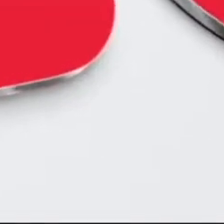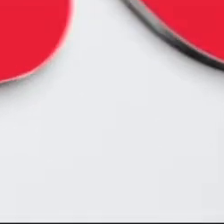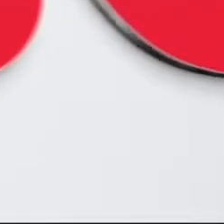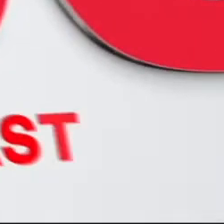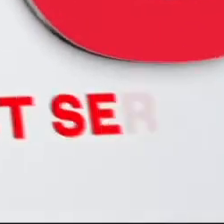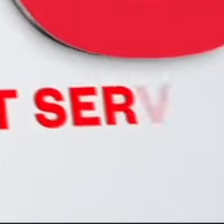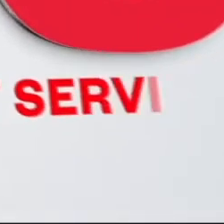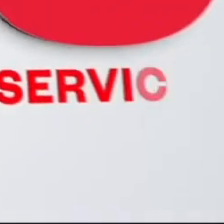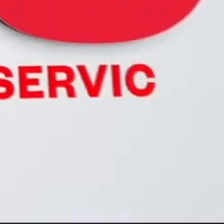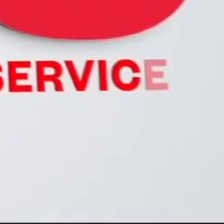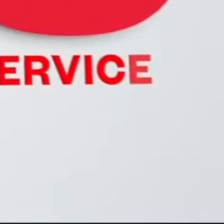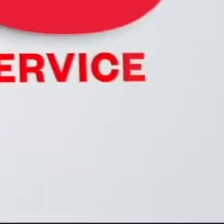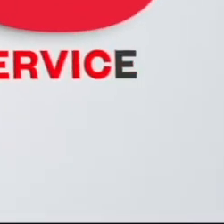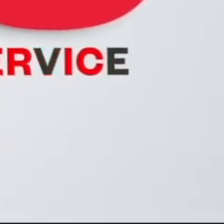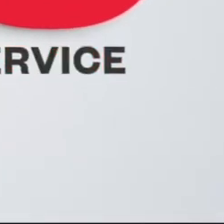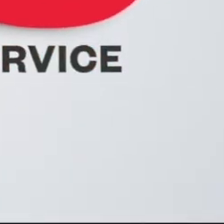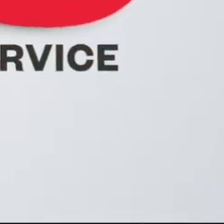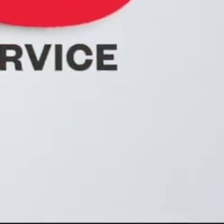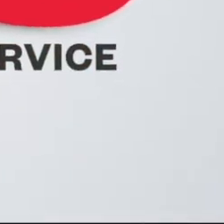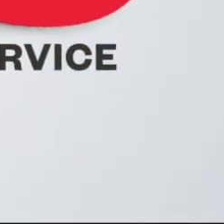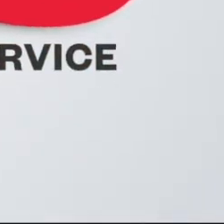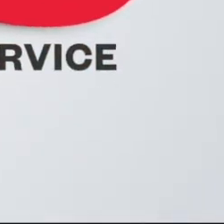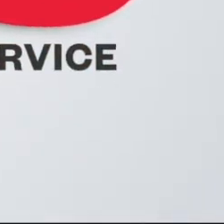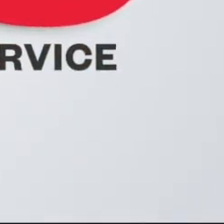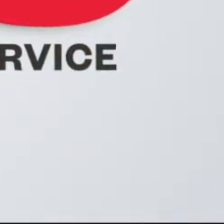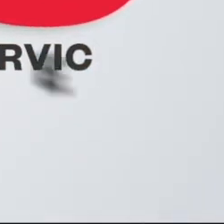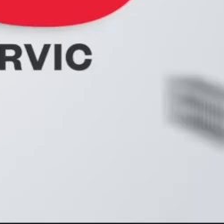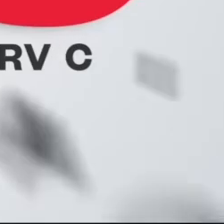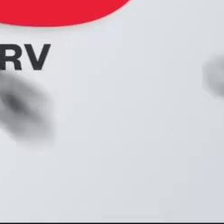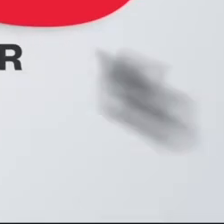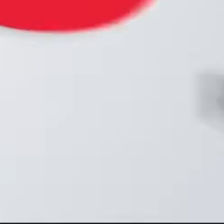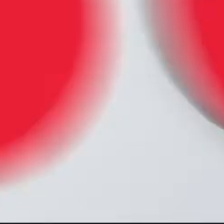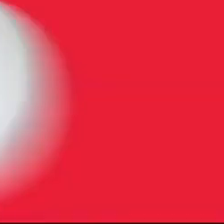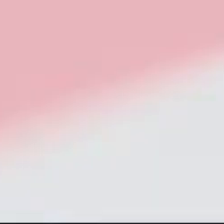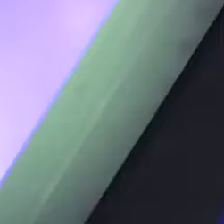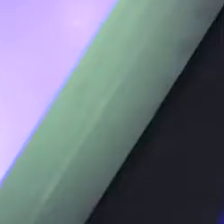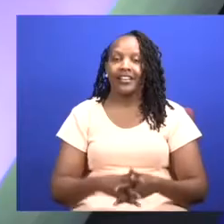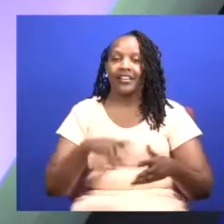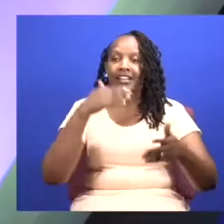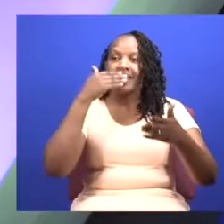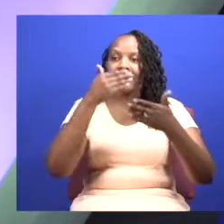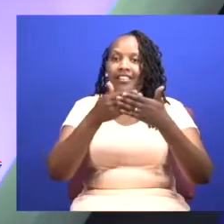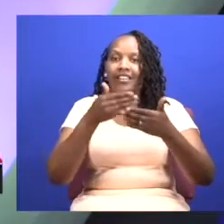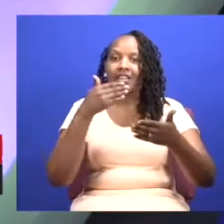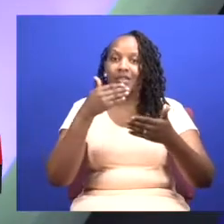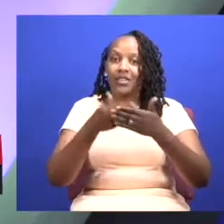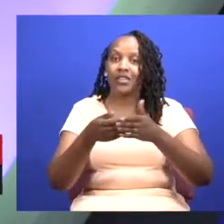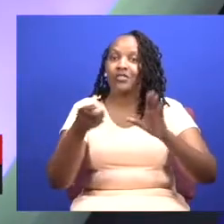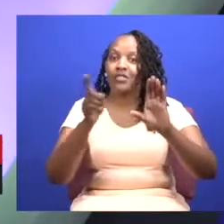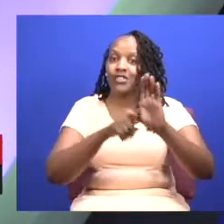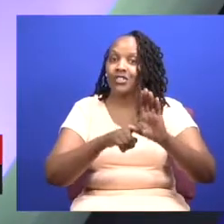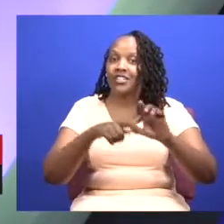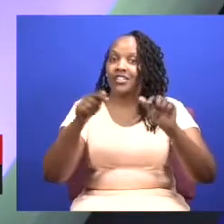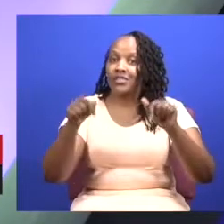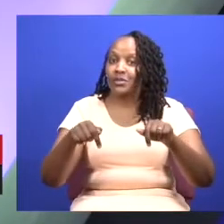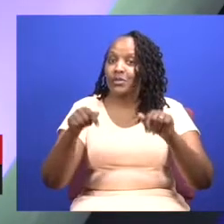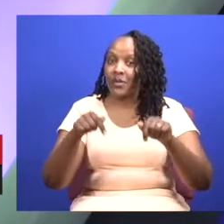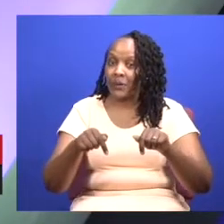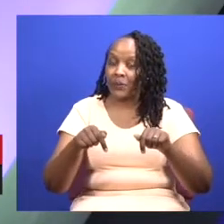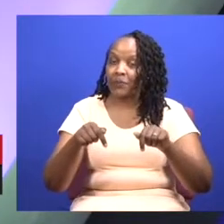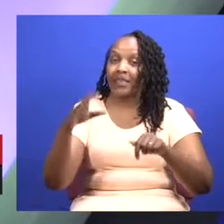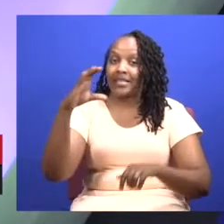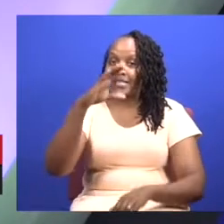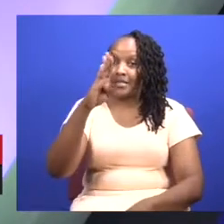Welcome to the CITAM Broadcast Service, CBS. Thank you so much for joining us on